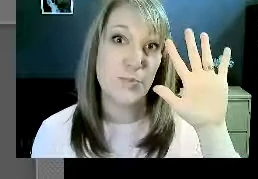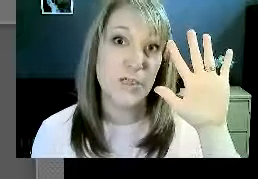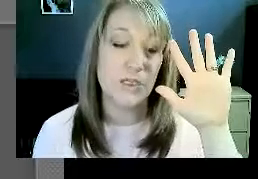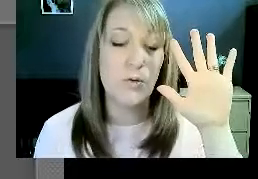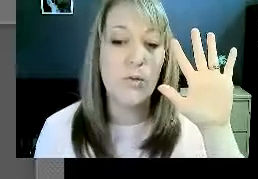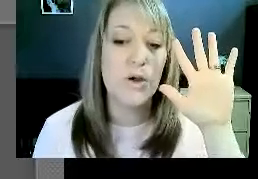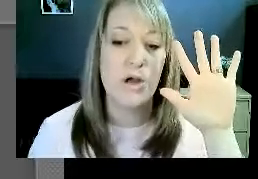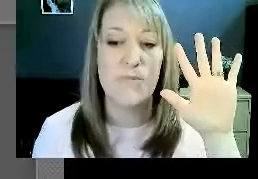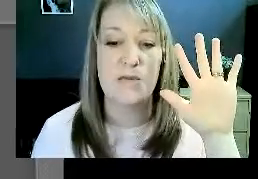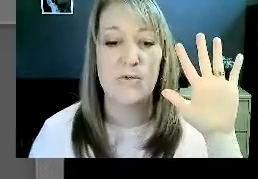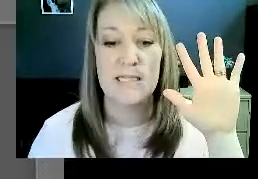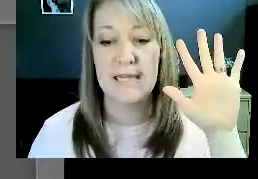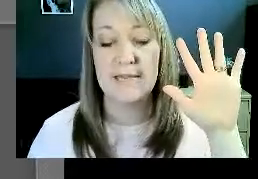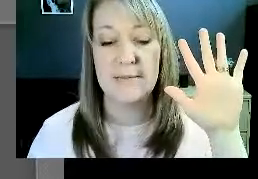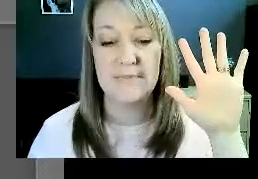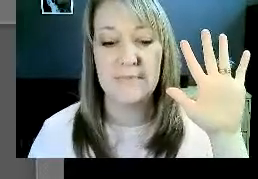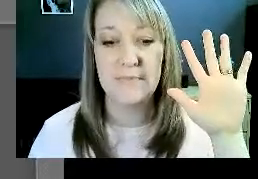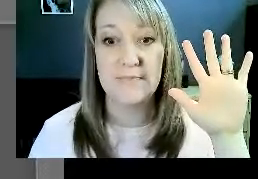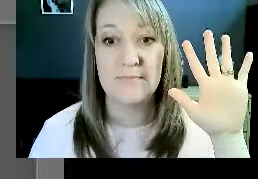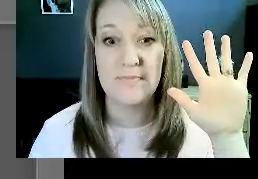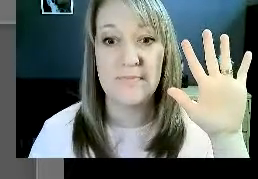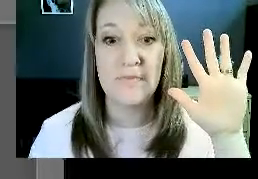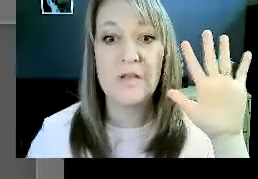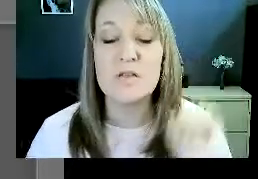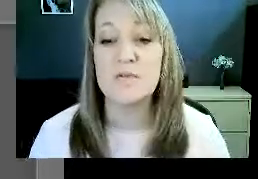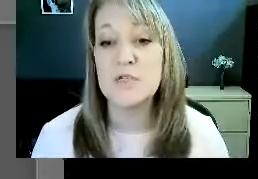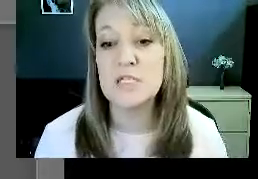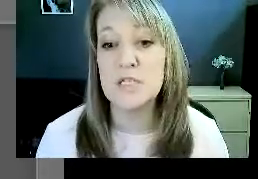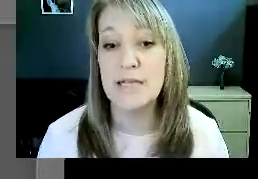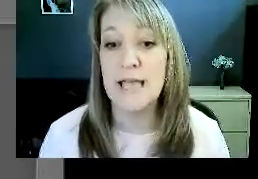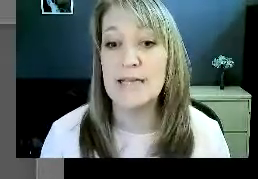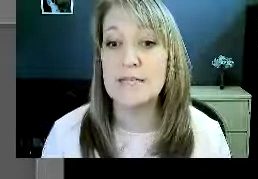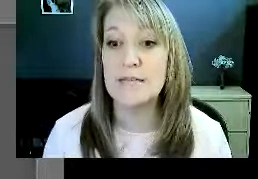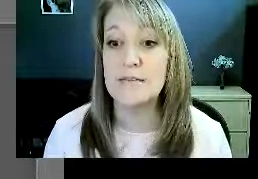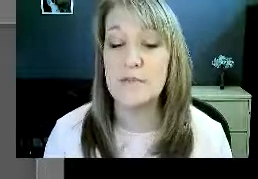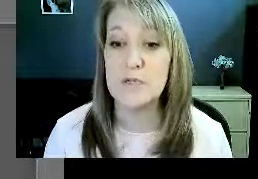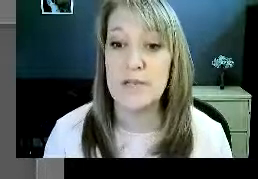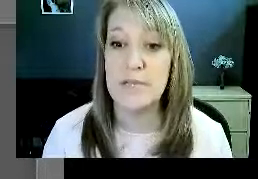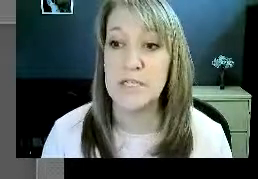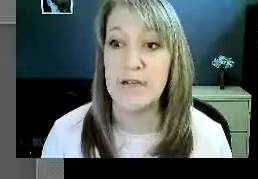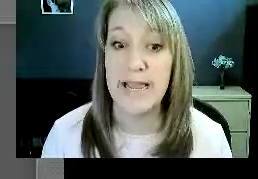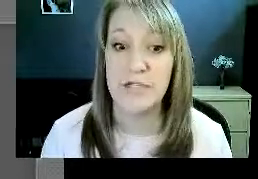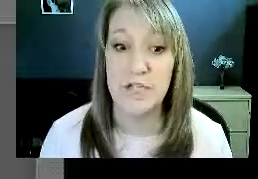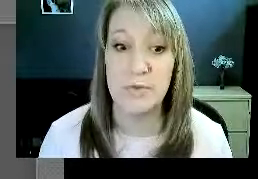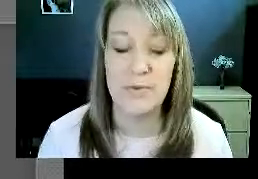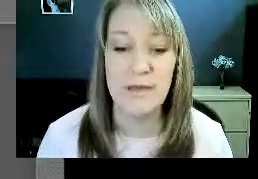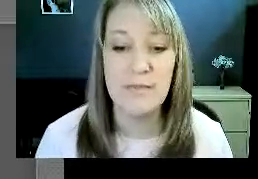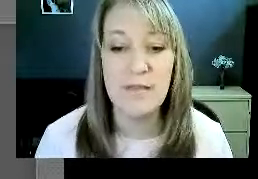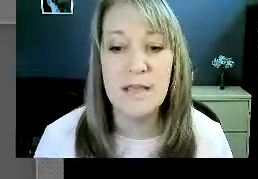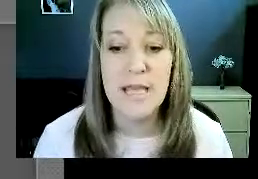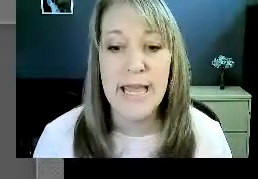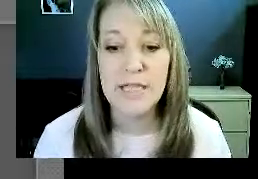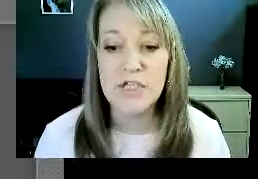and expression or non-manual signs. So first, let's look at the first one I mentioned there, hand shape,